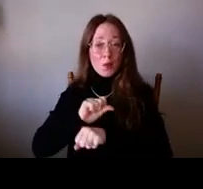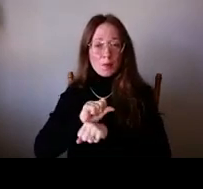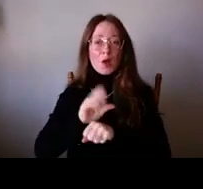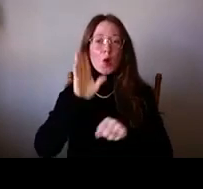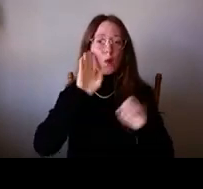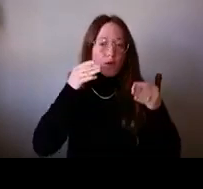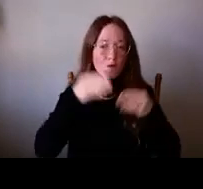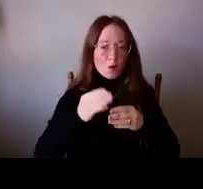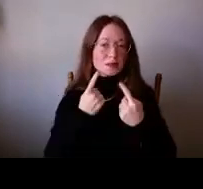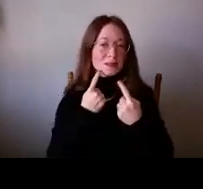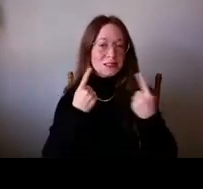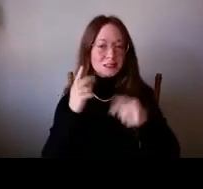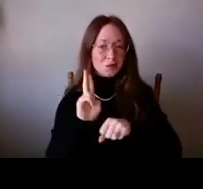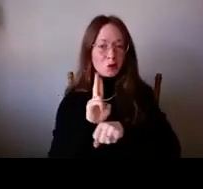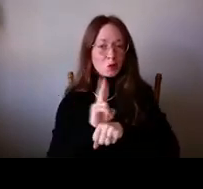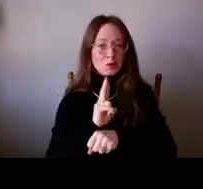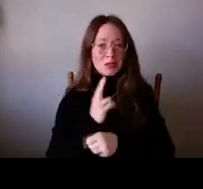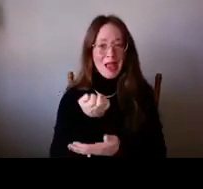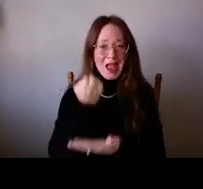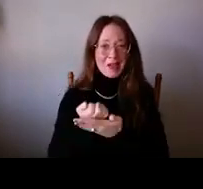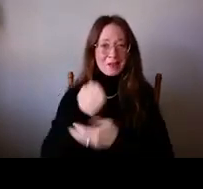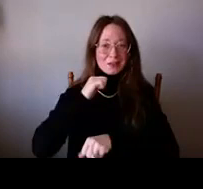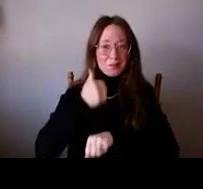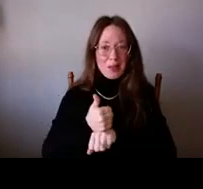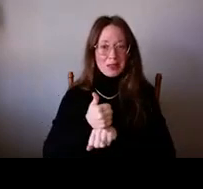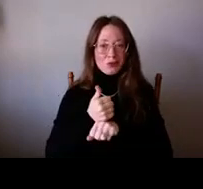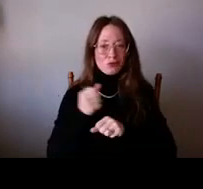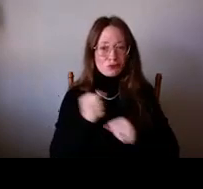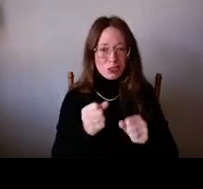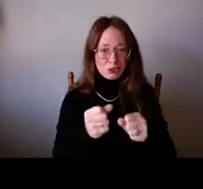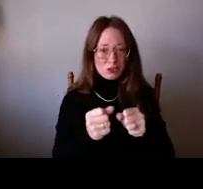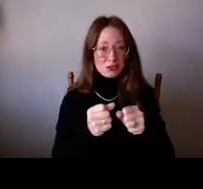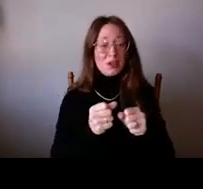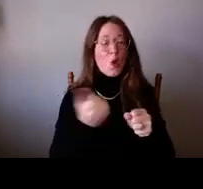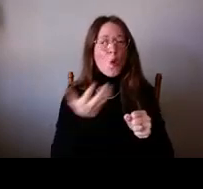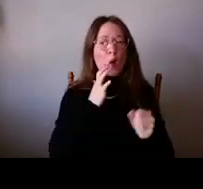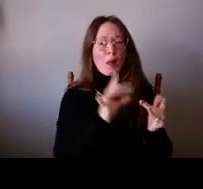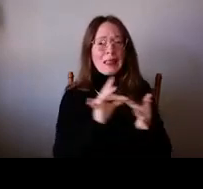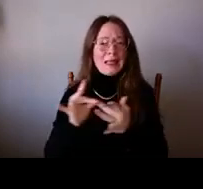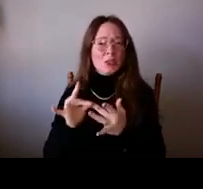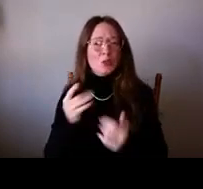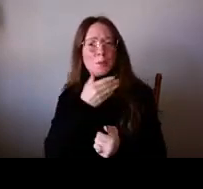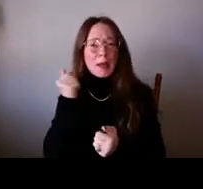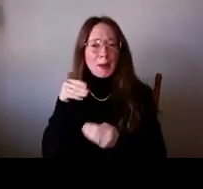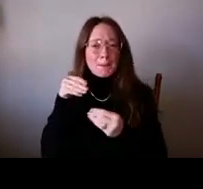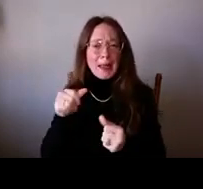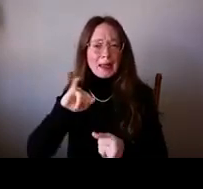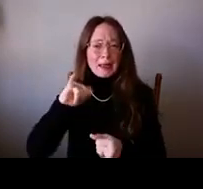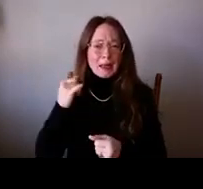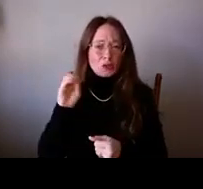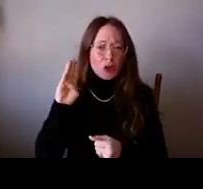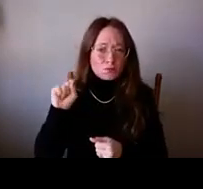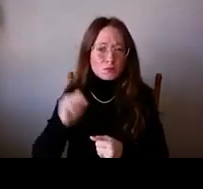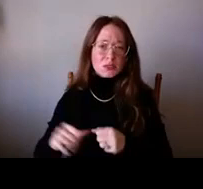use of evidence-based strategies and services that lead to better paying jobs through career pathways, apprenticeships, internships, and so